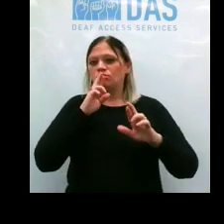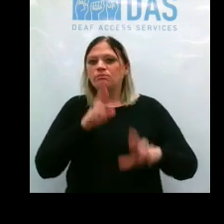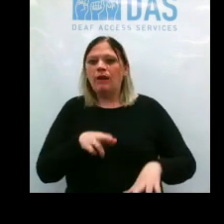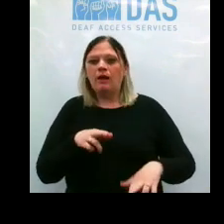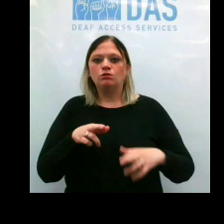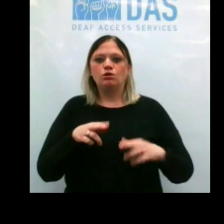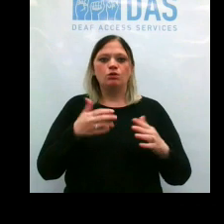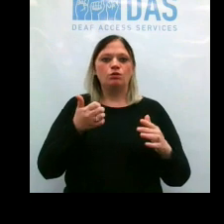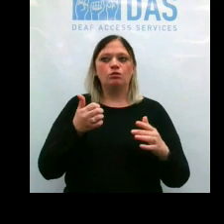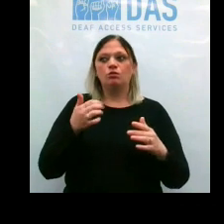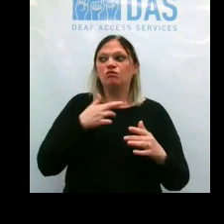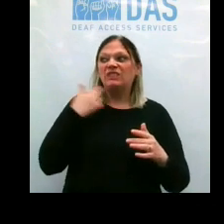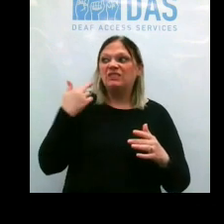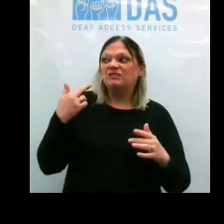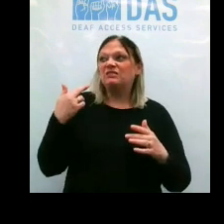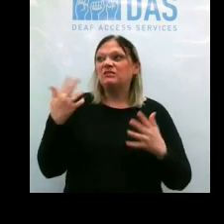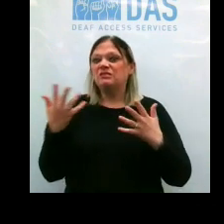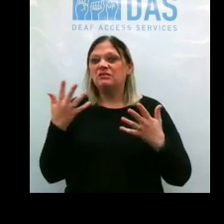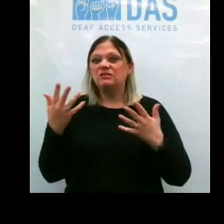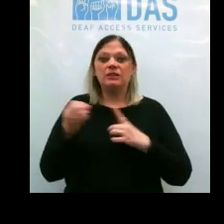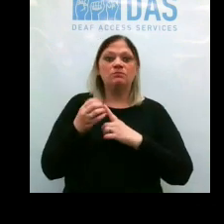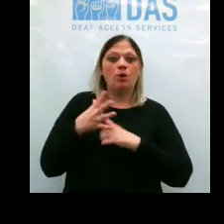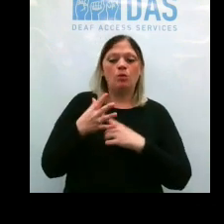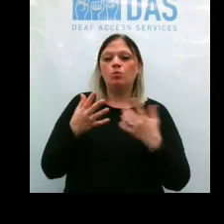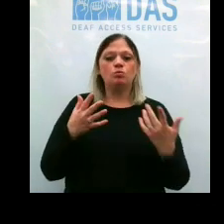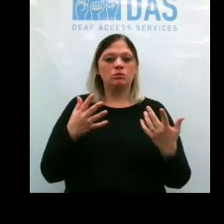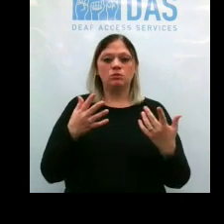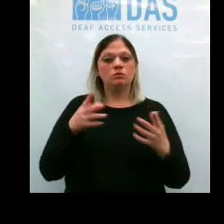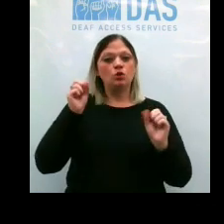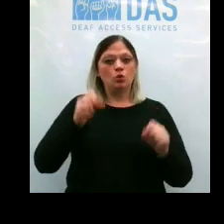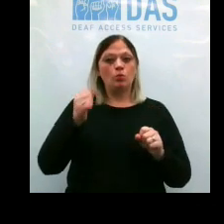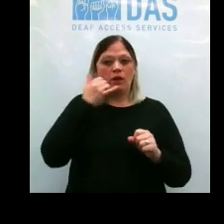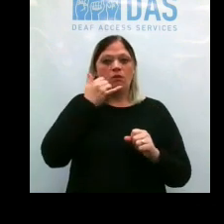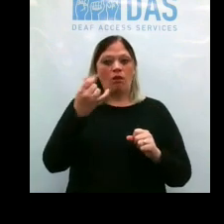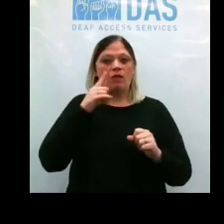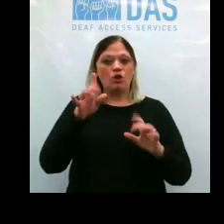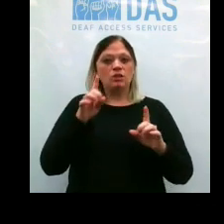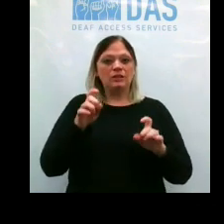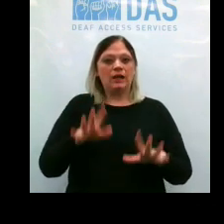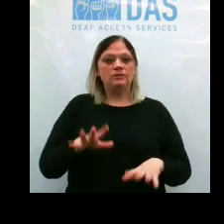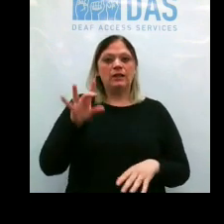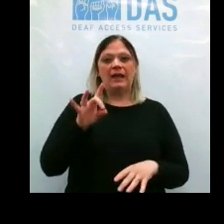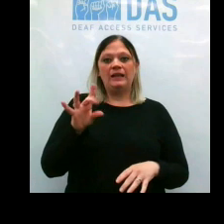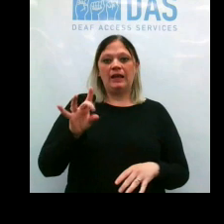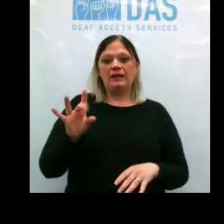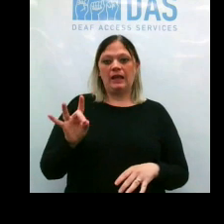if you meet that, you don't even have to have a symptom. You can get tested. You call